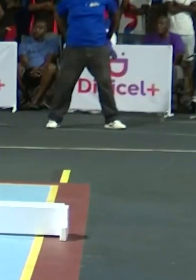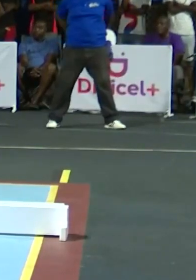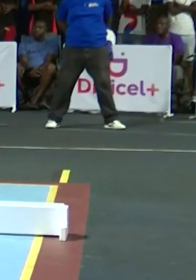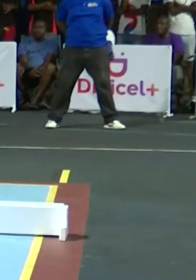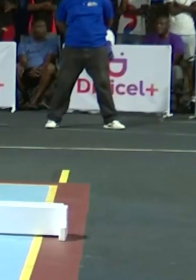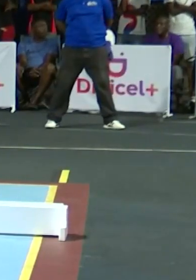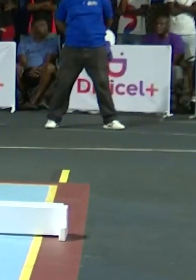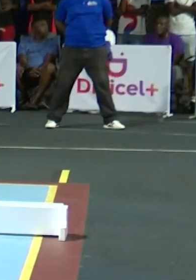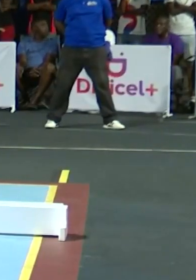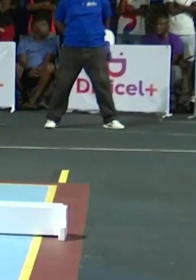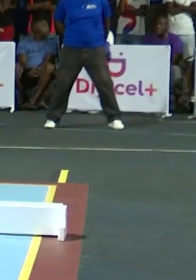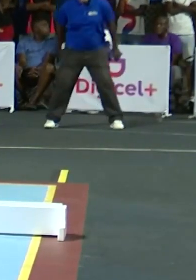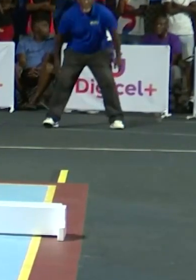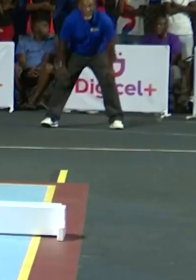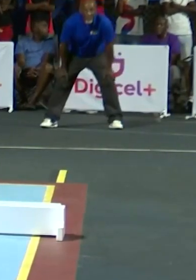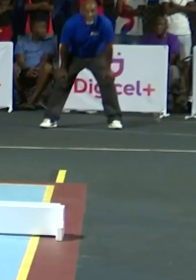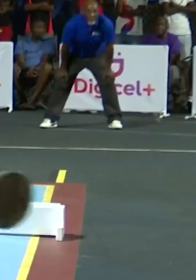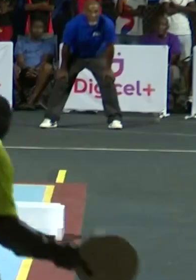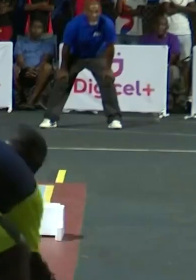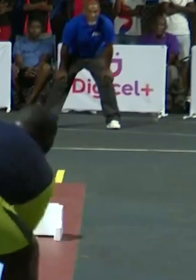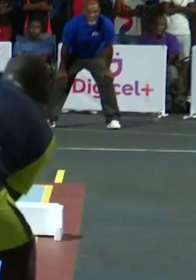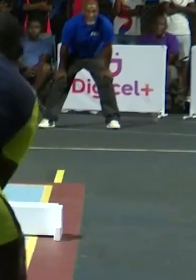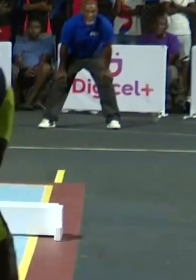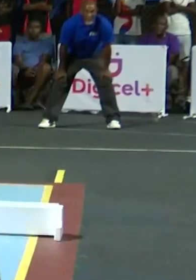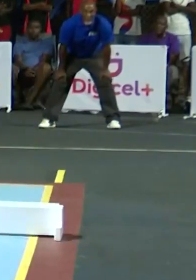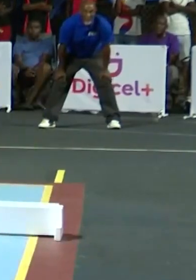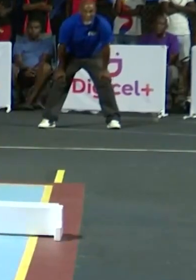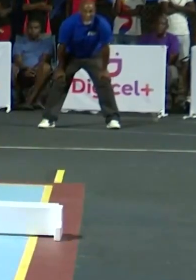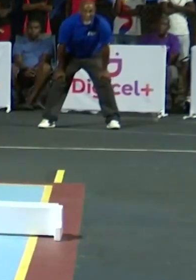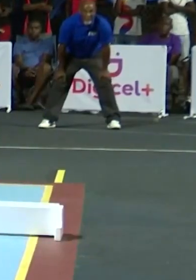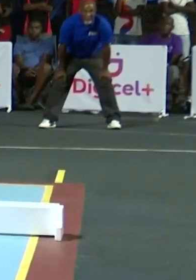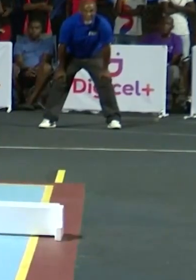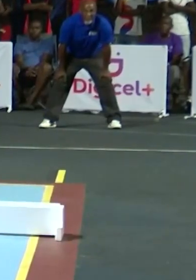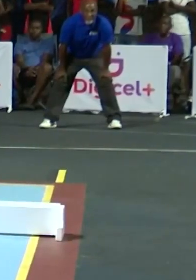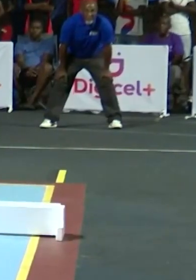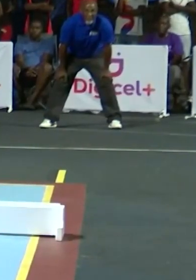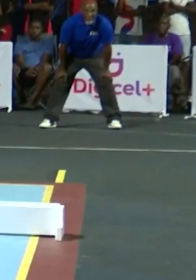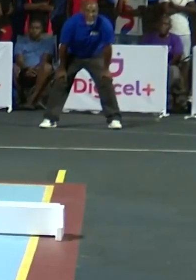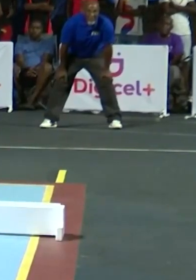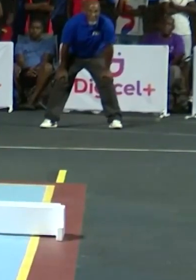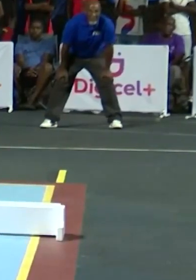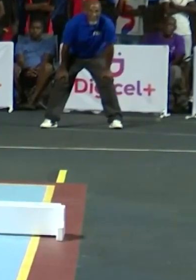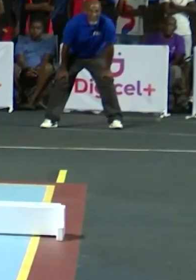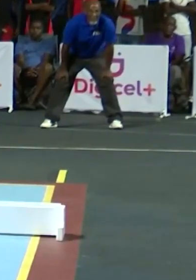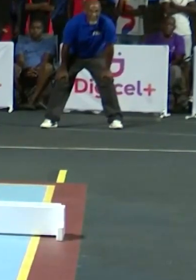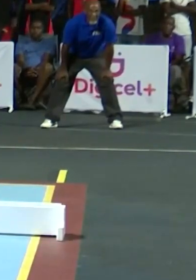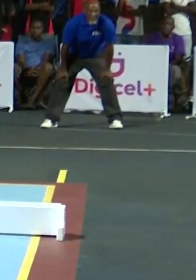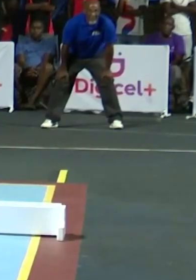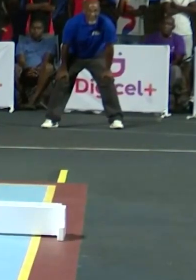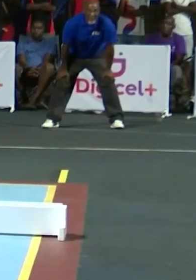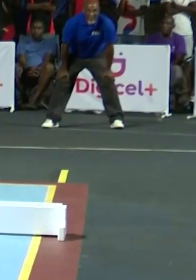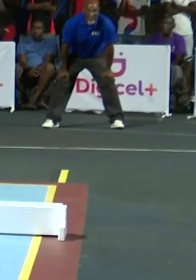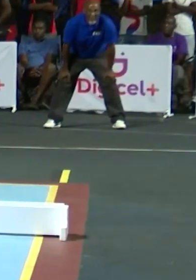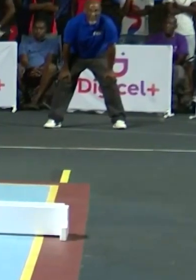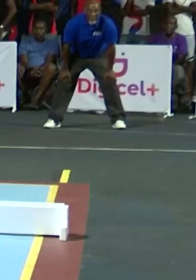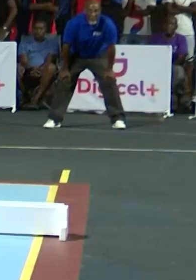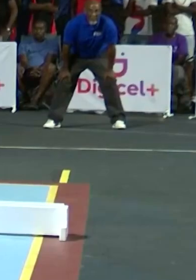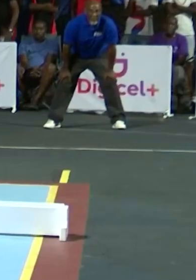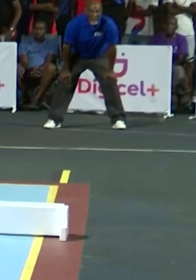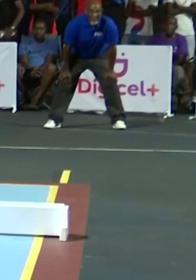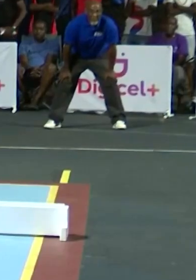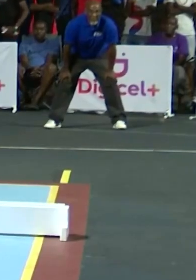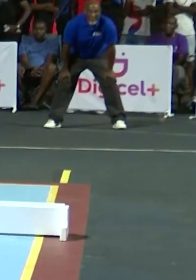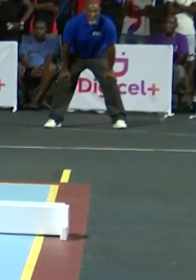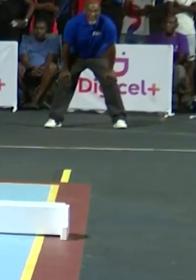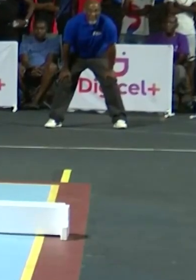at 21-14, was looking to get over Shabir Greenwich in the same way. But it was not going to be that easy, as Greenwich was fighting tooth and